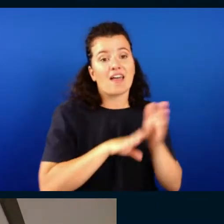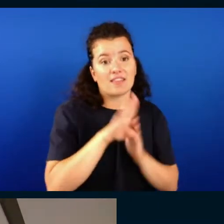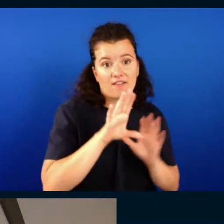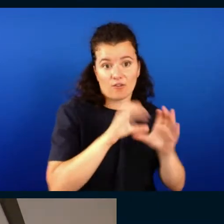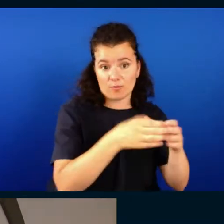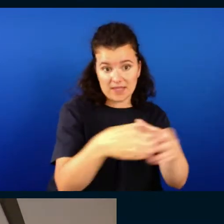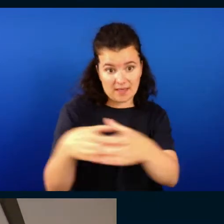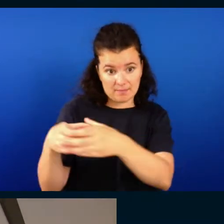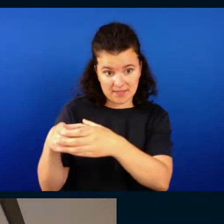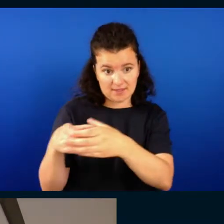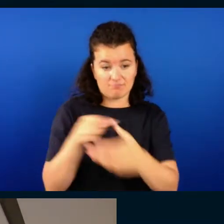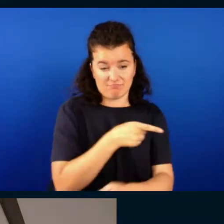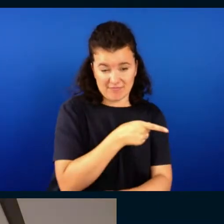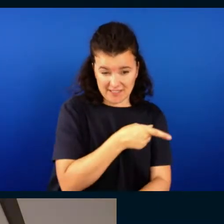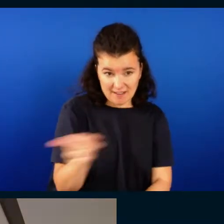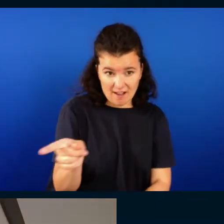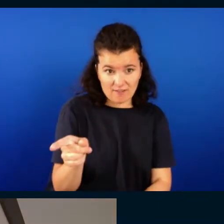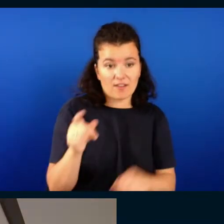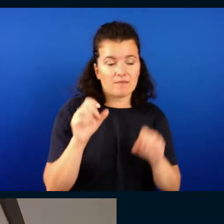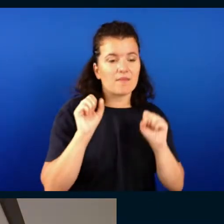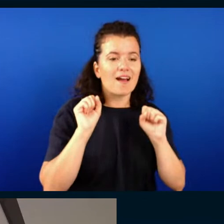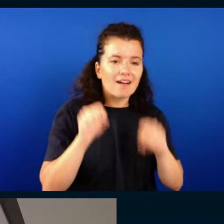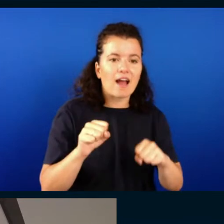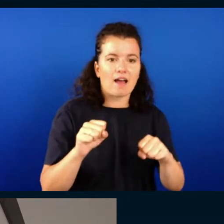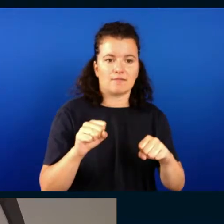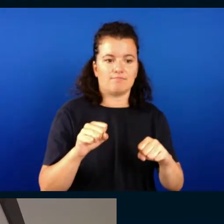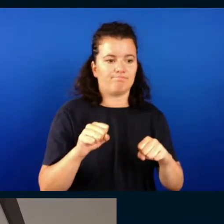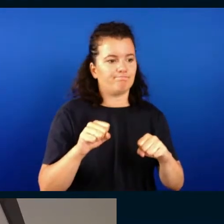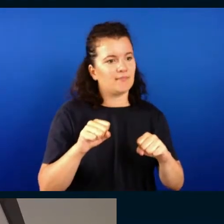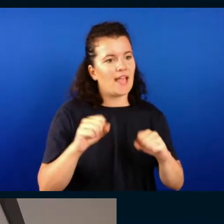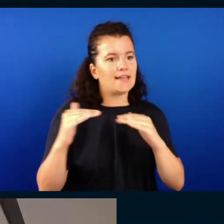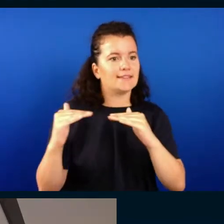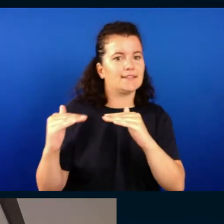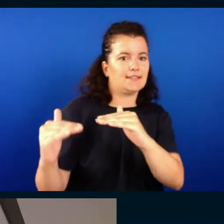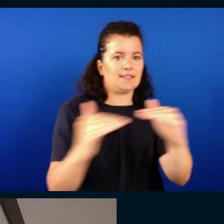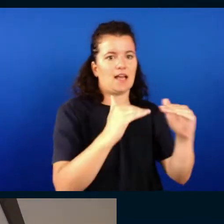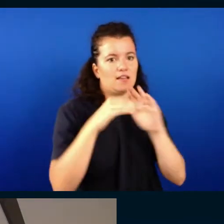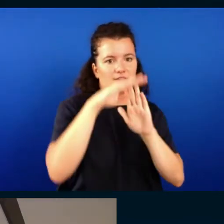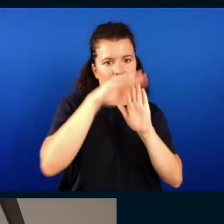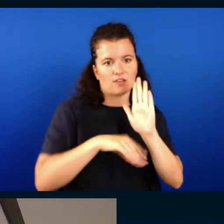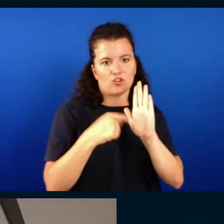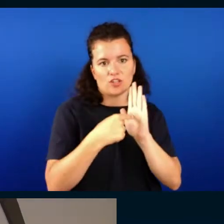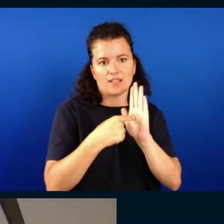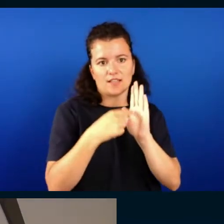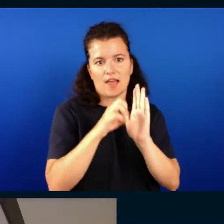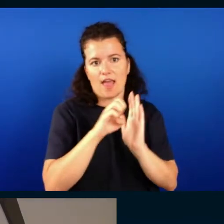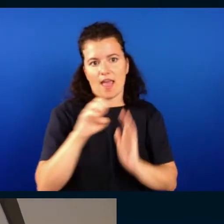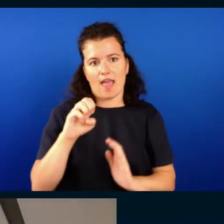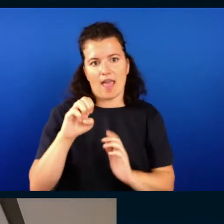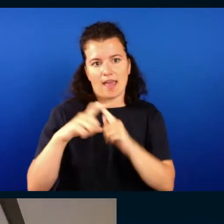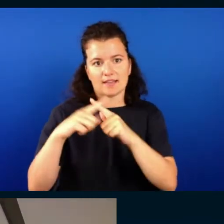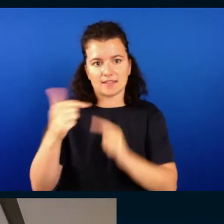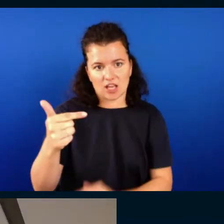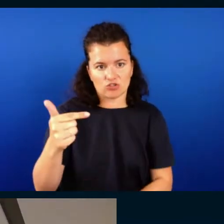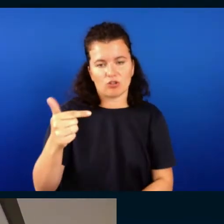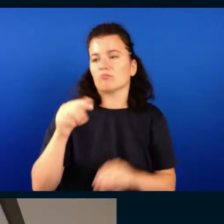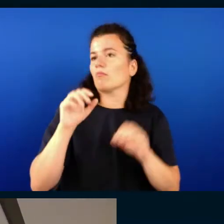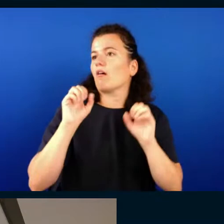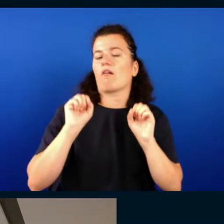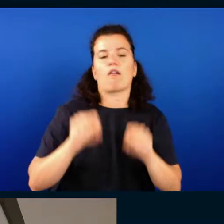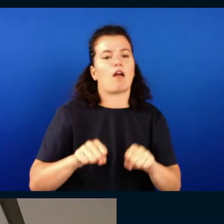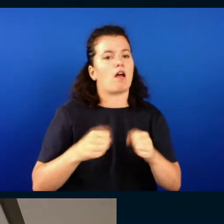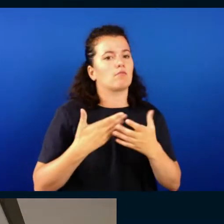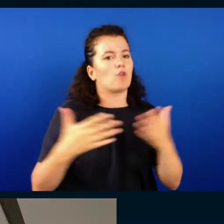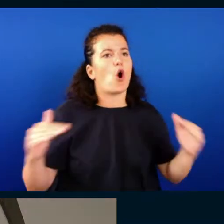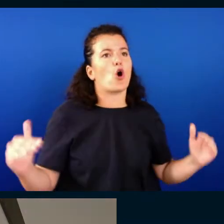enough of standardizing the extension, so that should be reusable across the